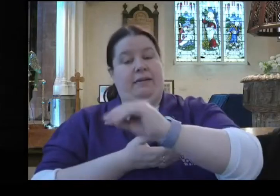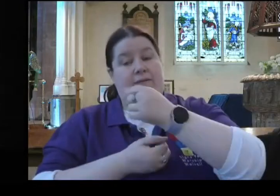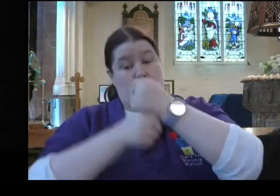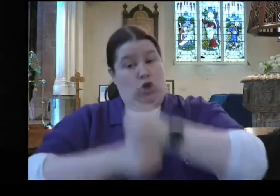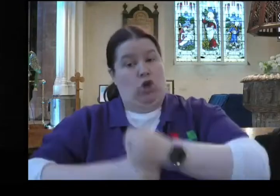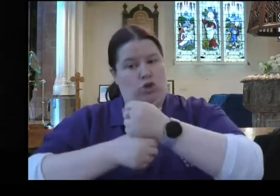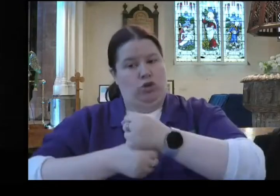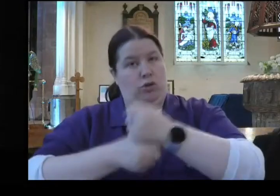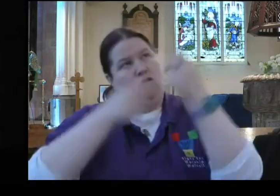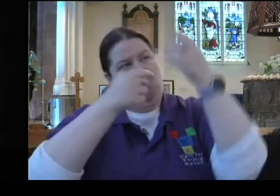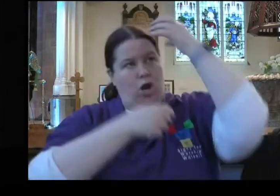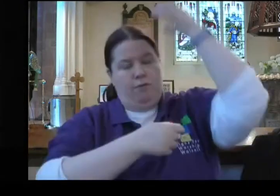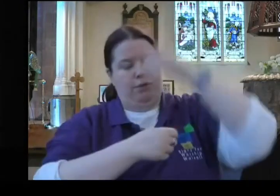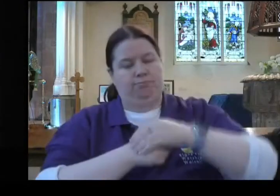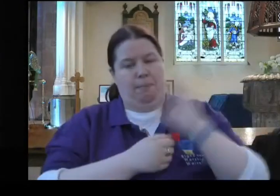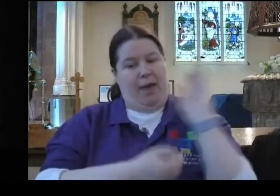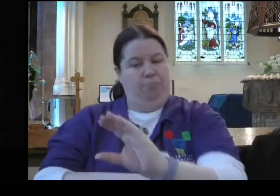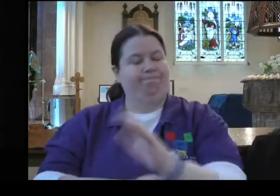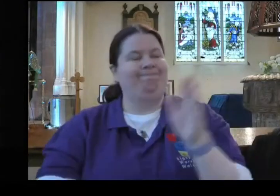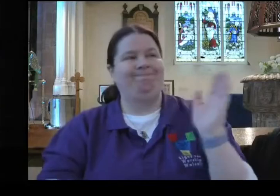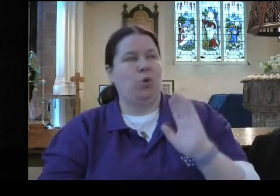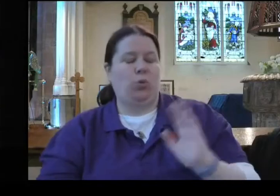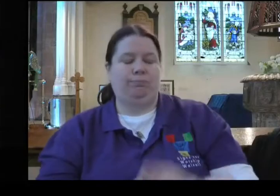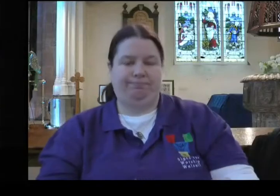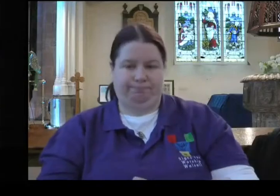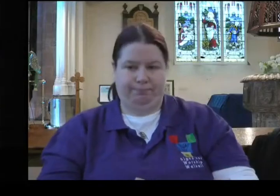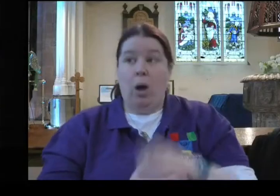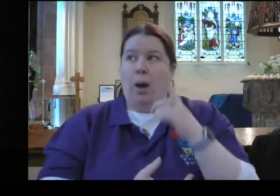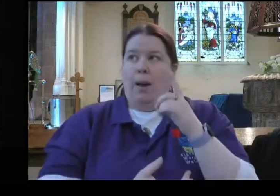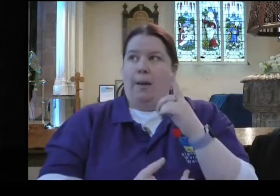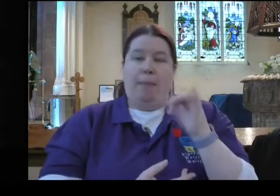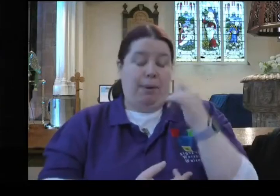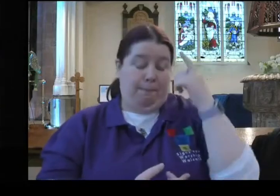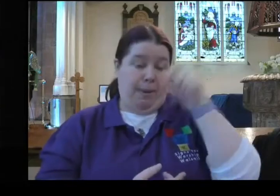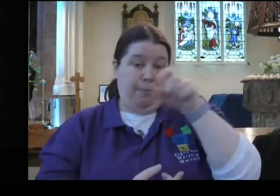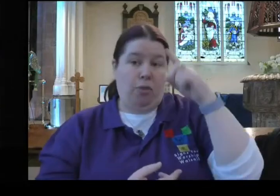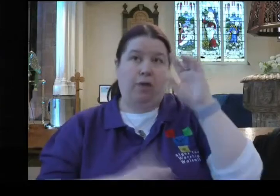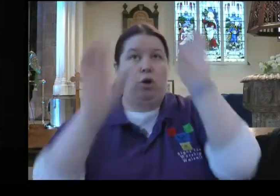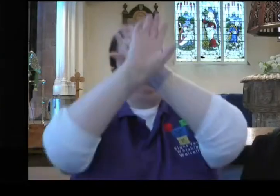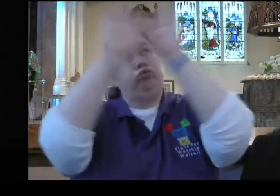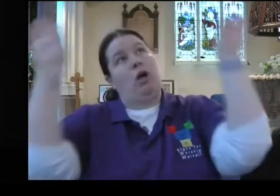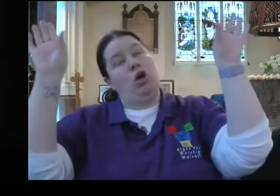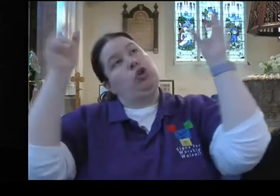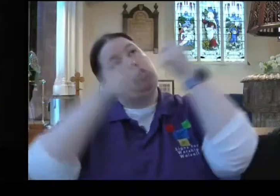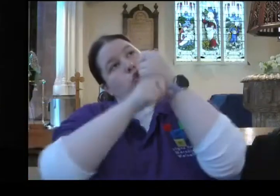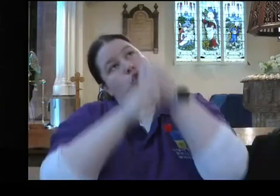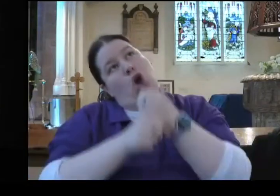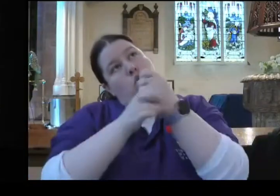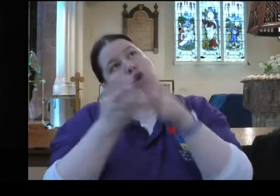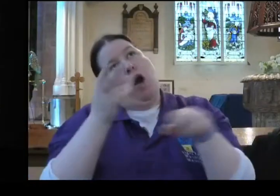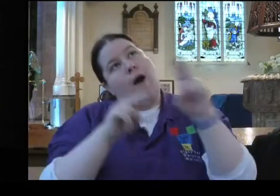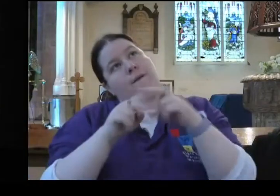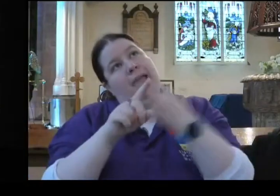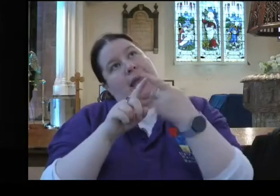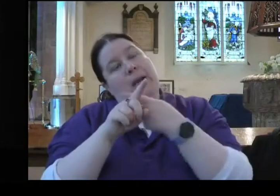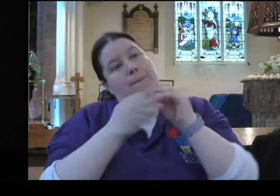England. No, it doesn't. Perhaps people think the umbrella organisation, the Church of England, pays for all the